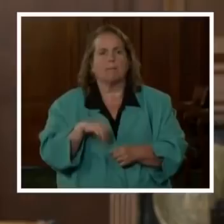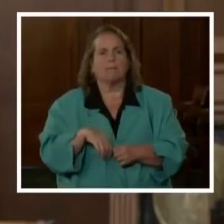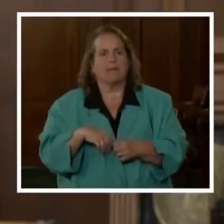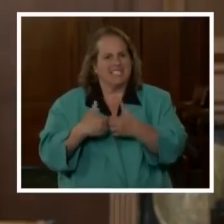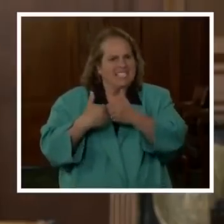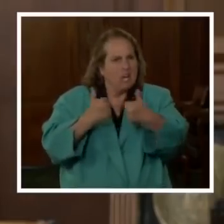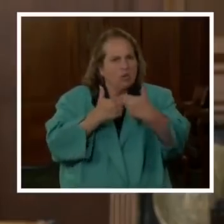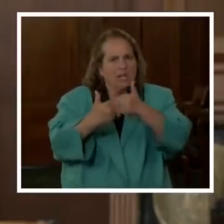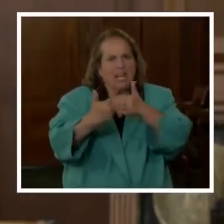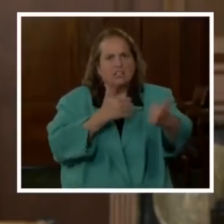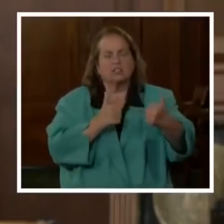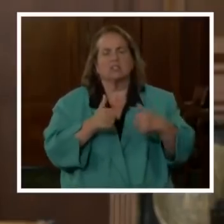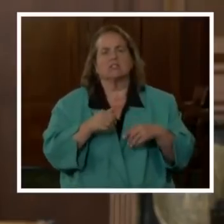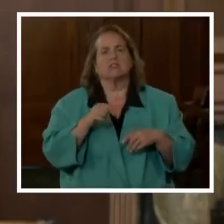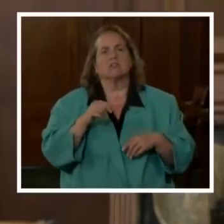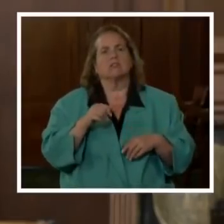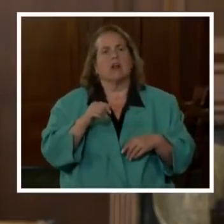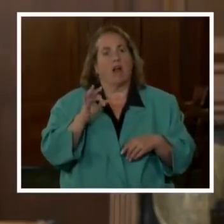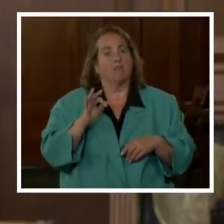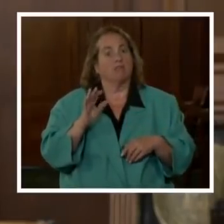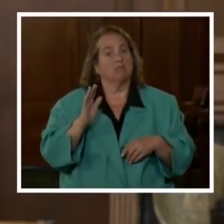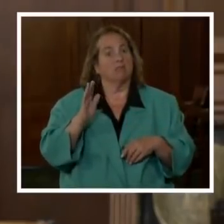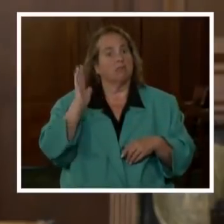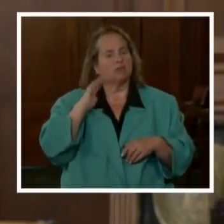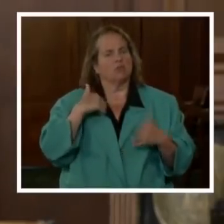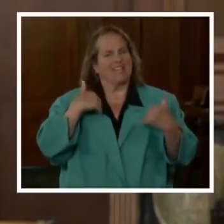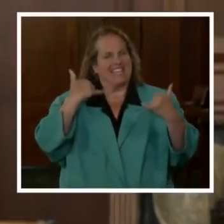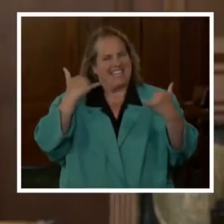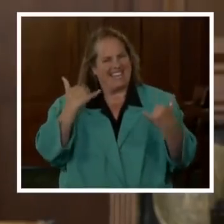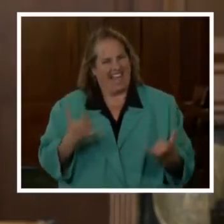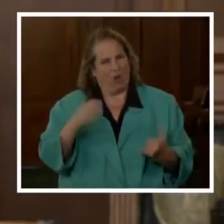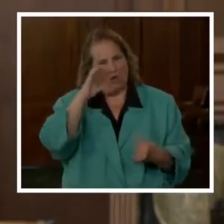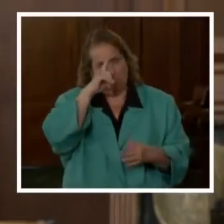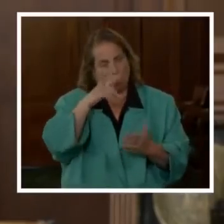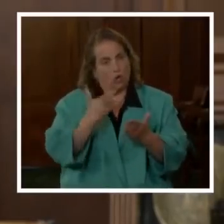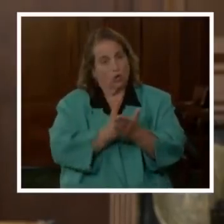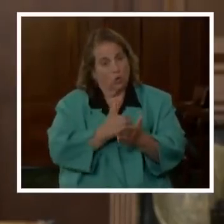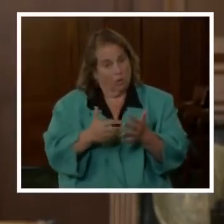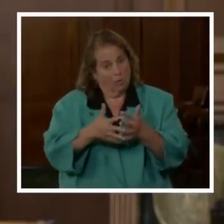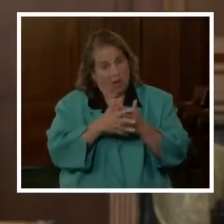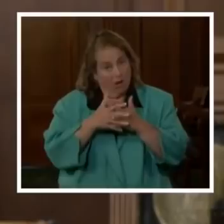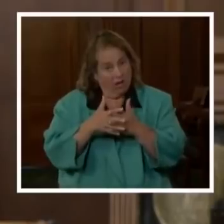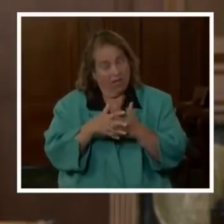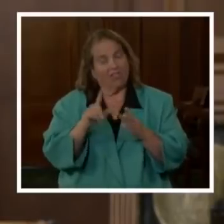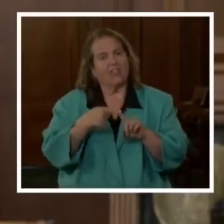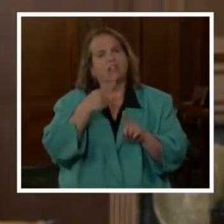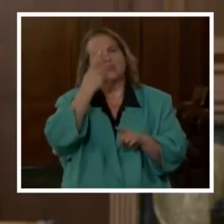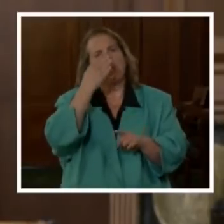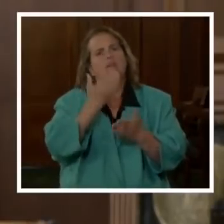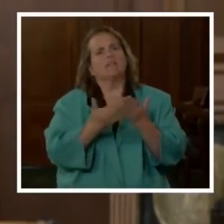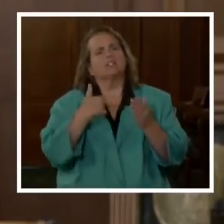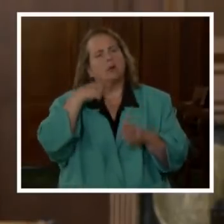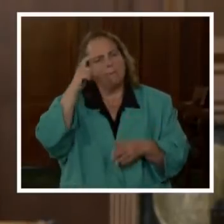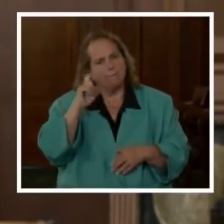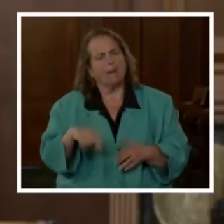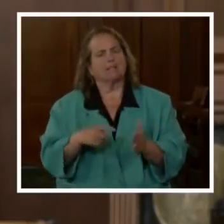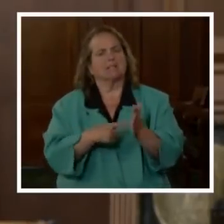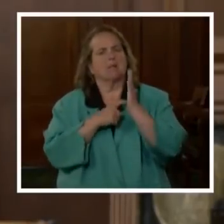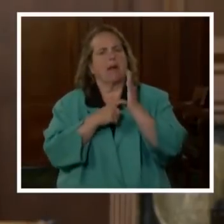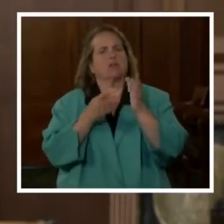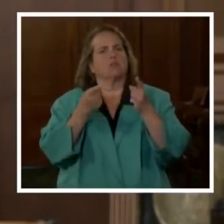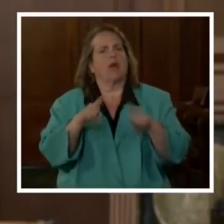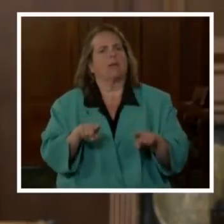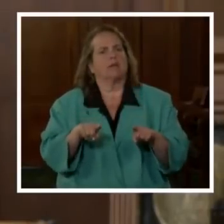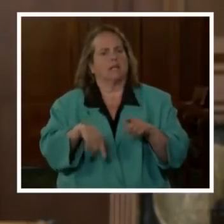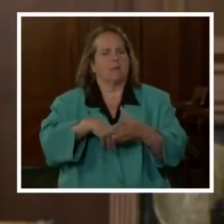segregation of the past. If we are at a moment for a new America, this ought to be one of the things that we demand to happen coming out of